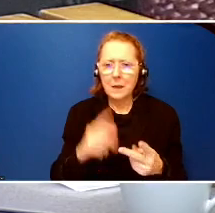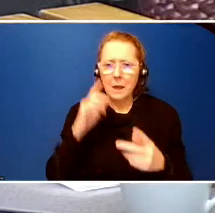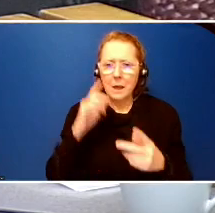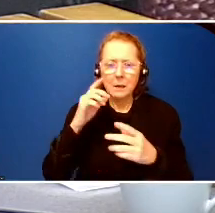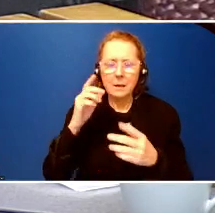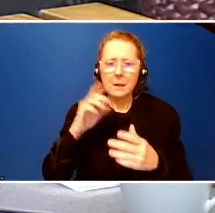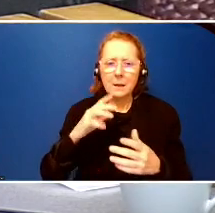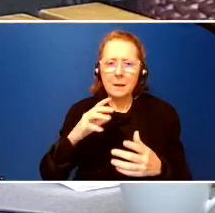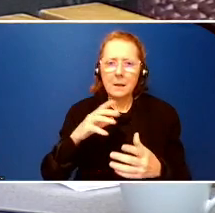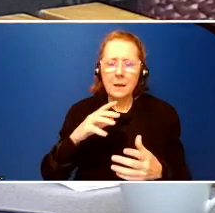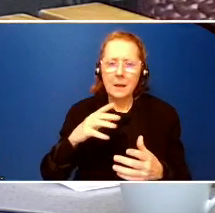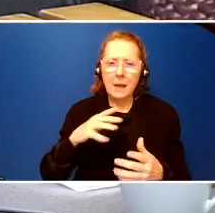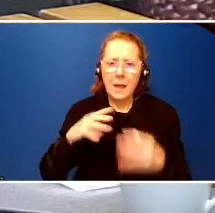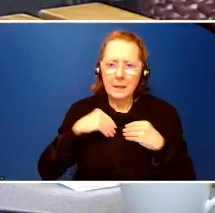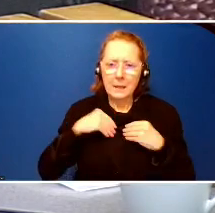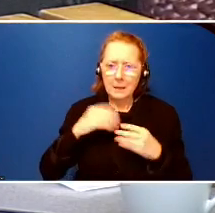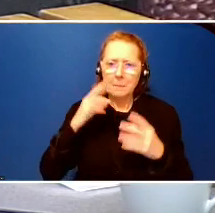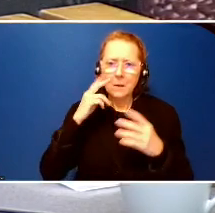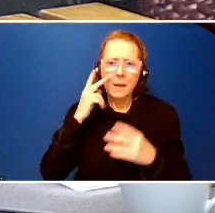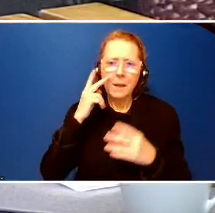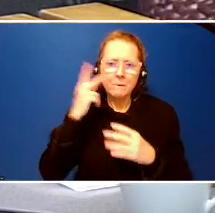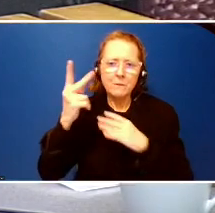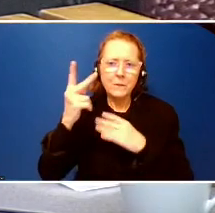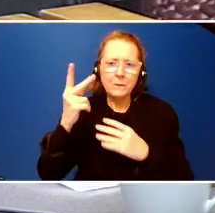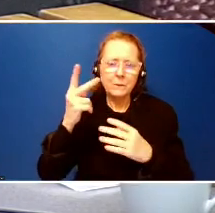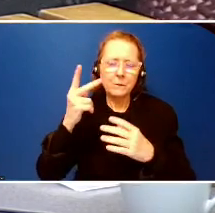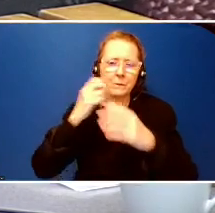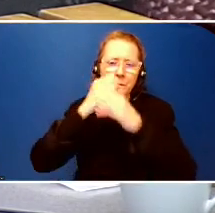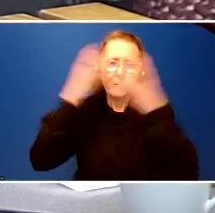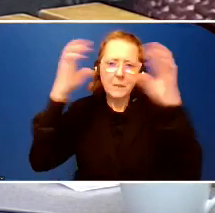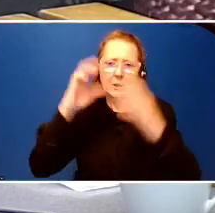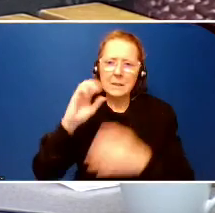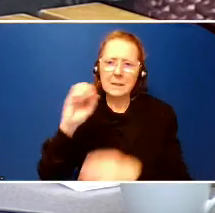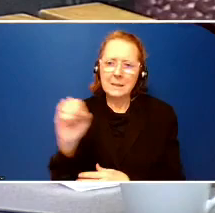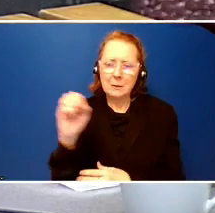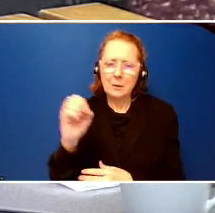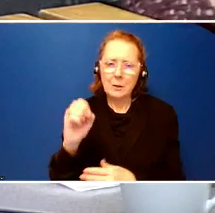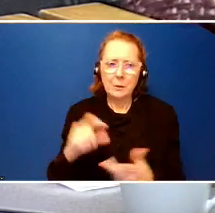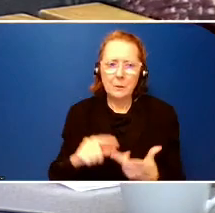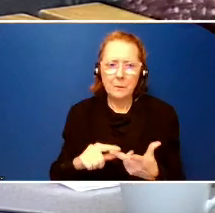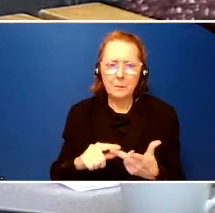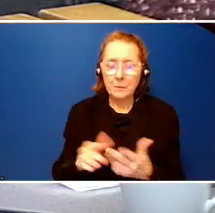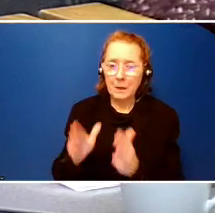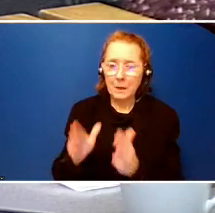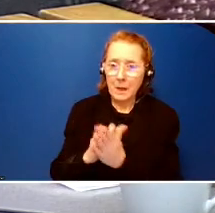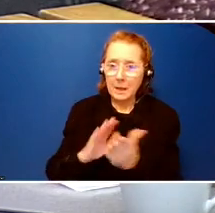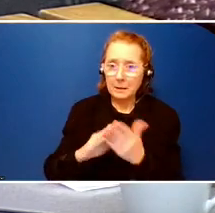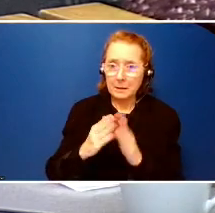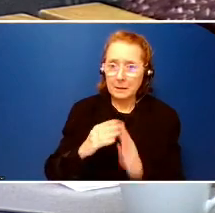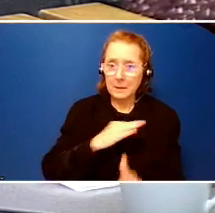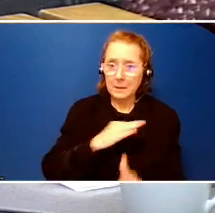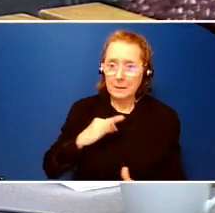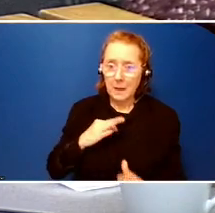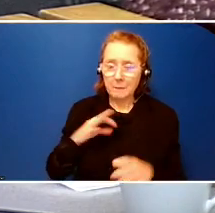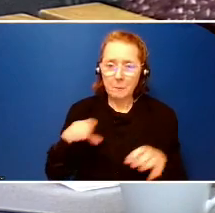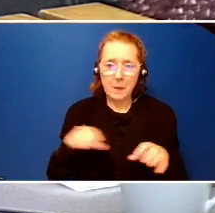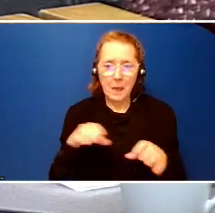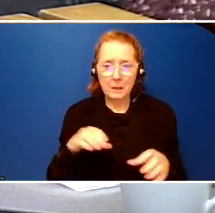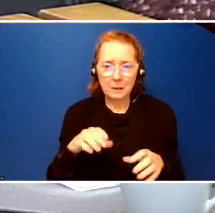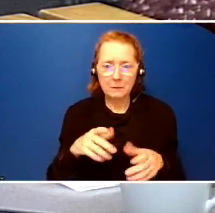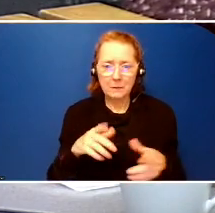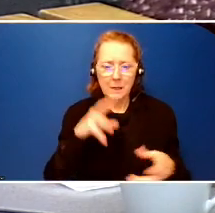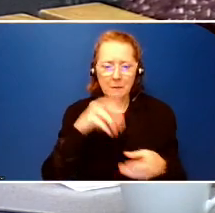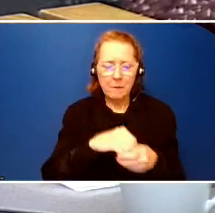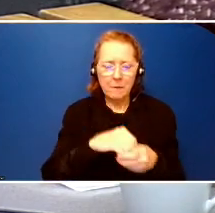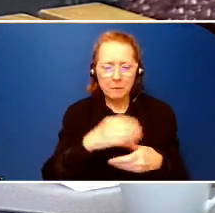and let's see, direct the city staff to be actively engaged in the process of developing the Vision